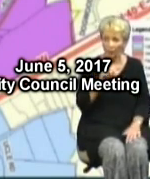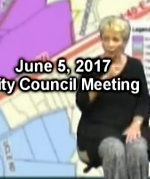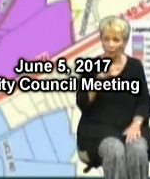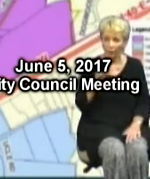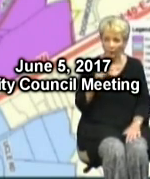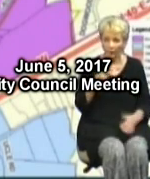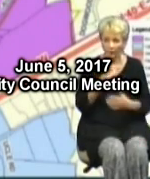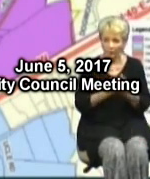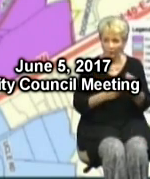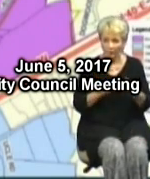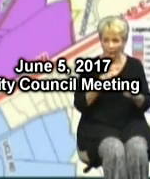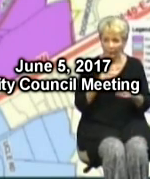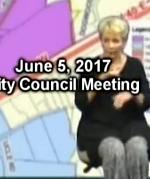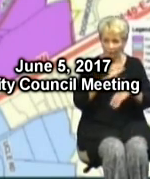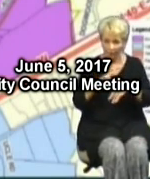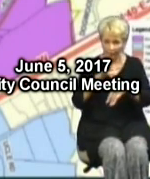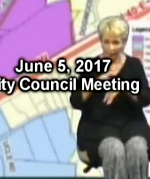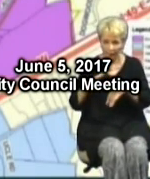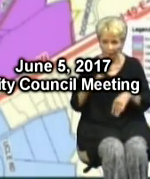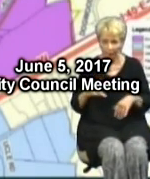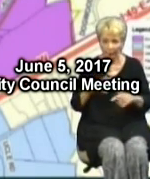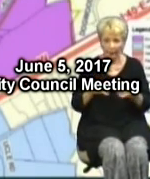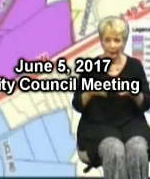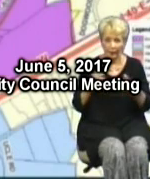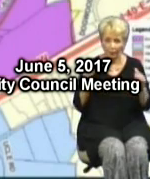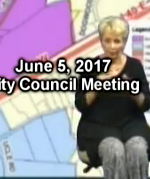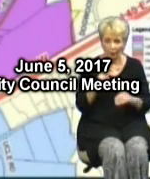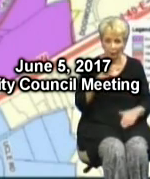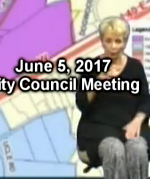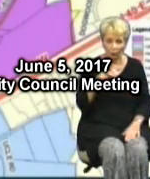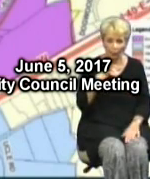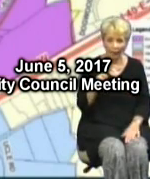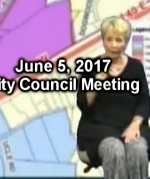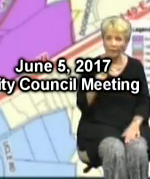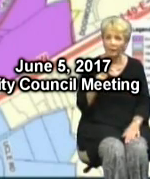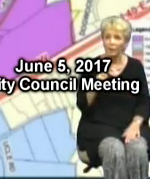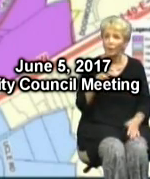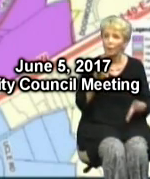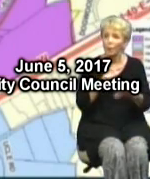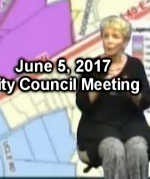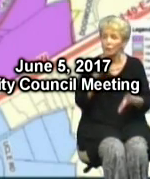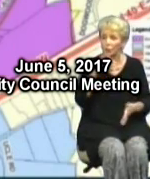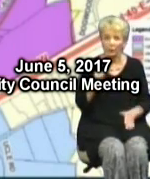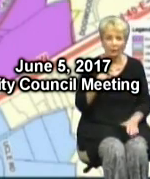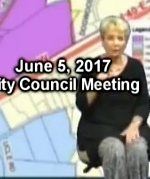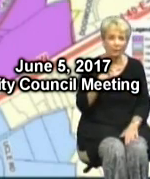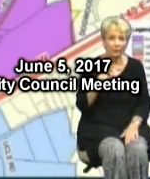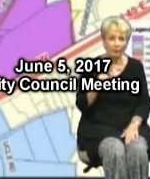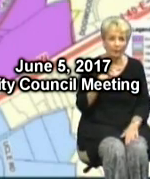acres. Both, again, both are vacant. And then an even smaller tract, which is not,